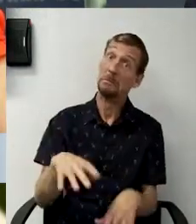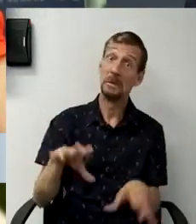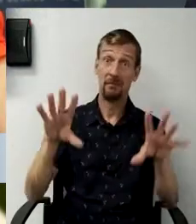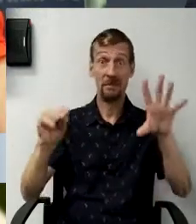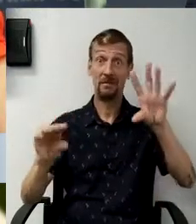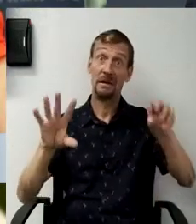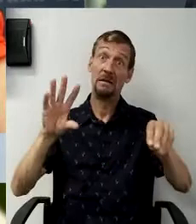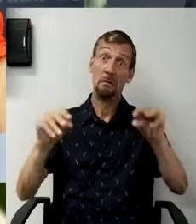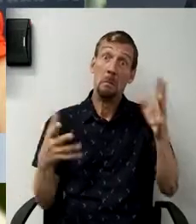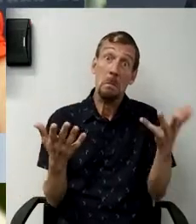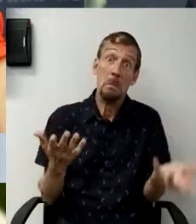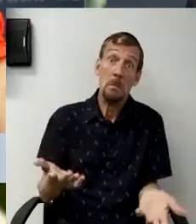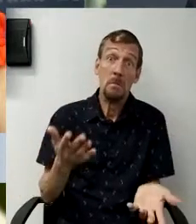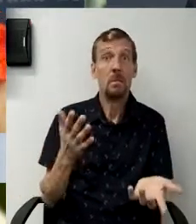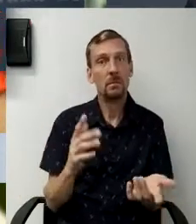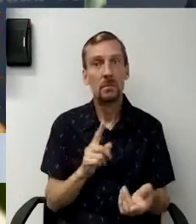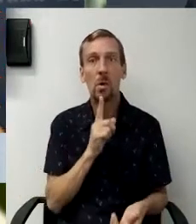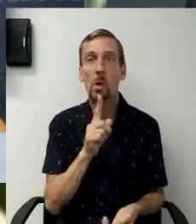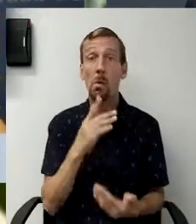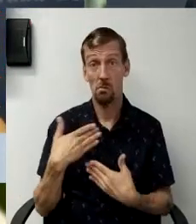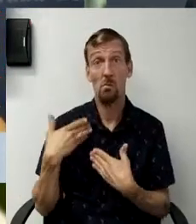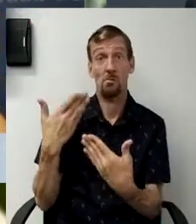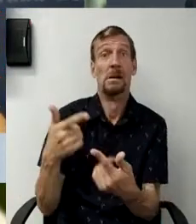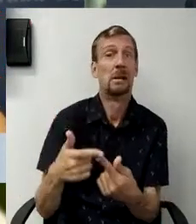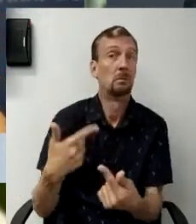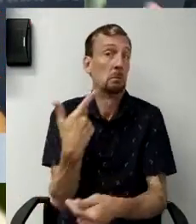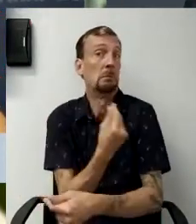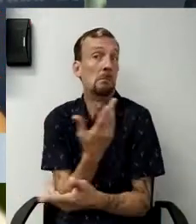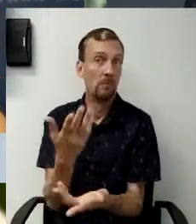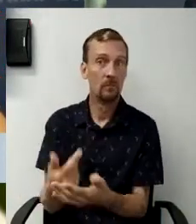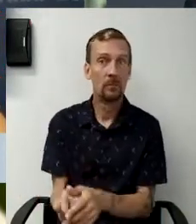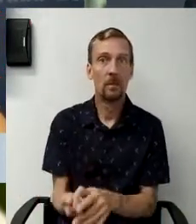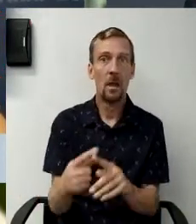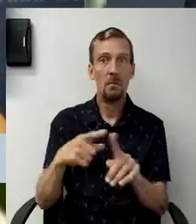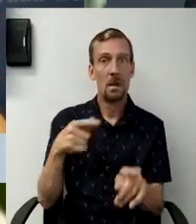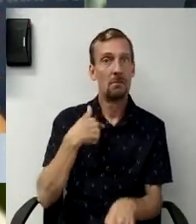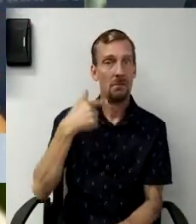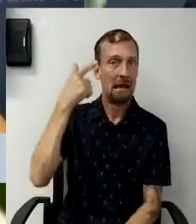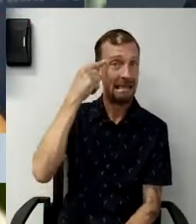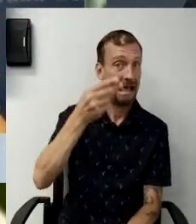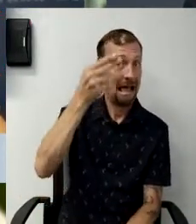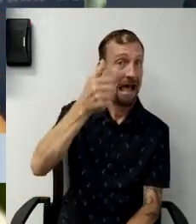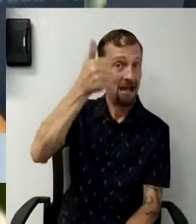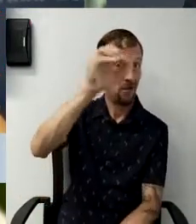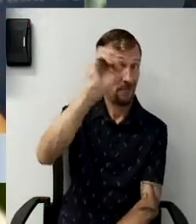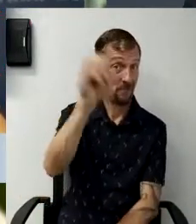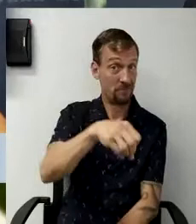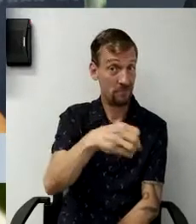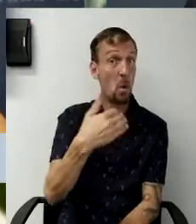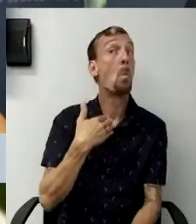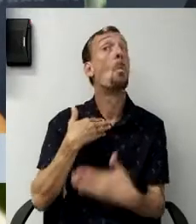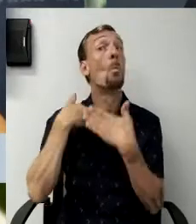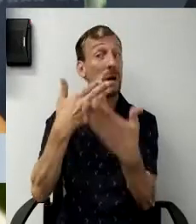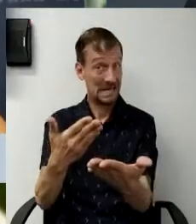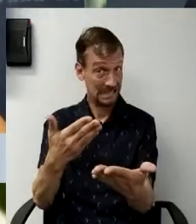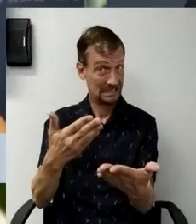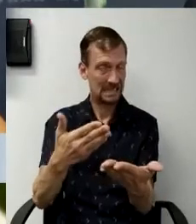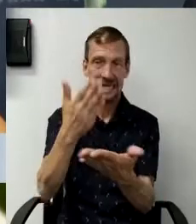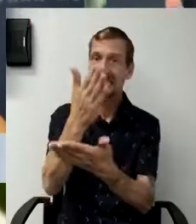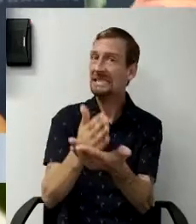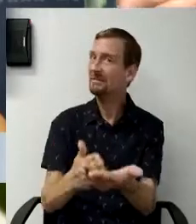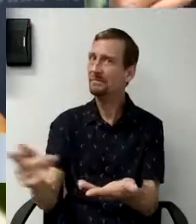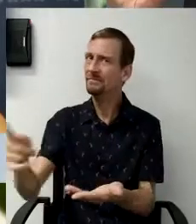the country in terms of those that would be willing to take it. I definitely think there was a higher percentage of those willing to take it than those